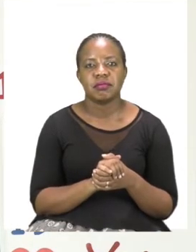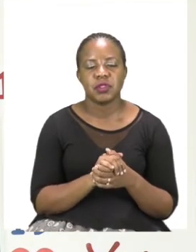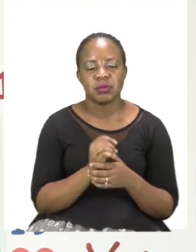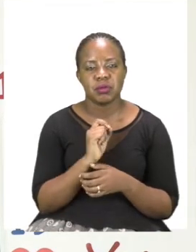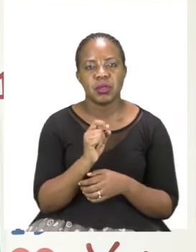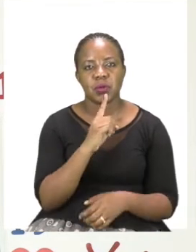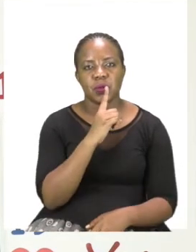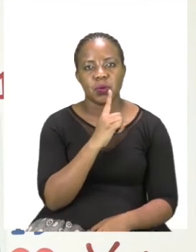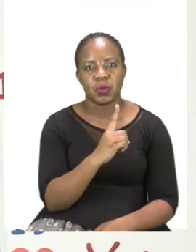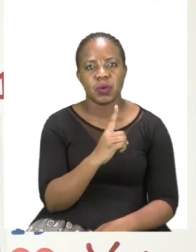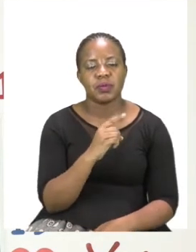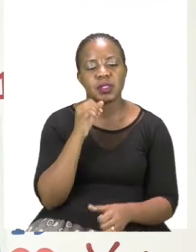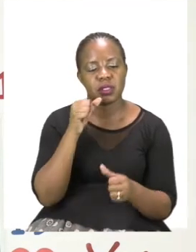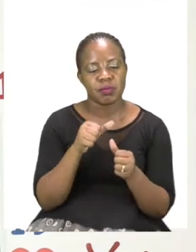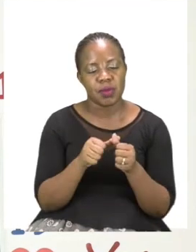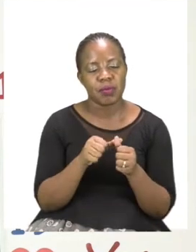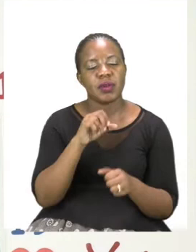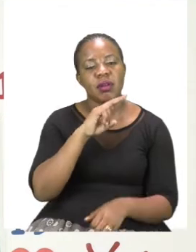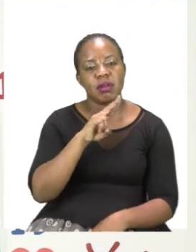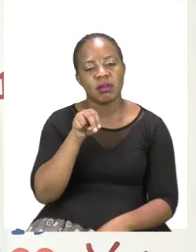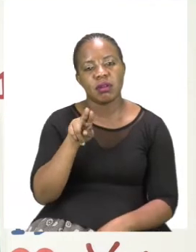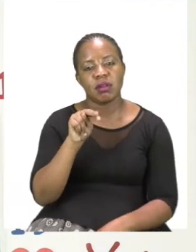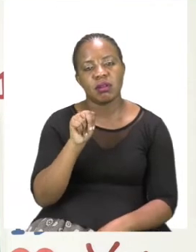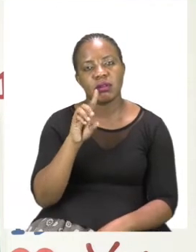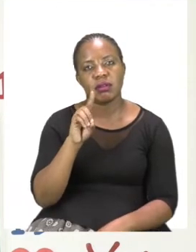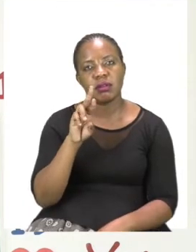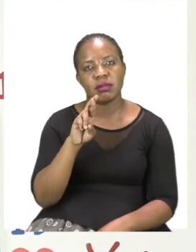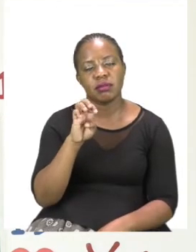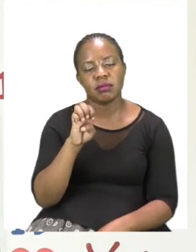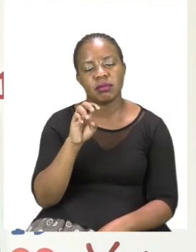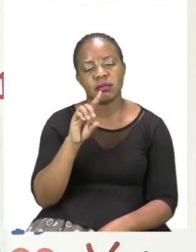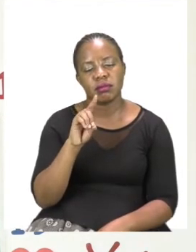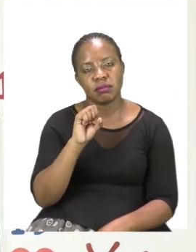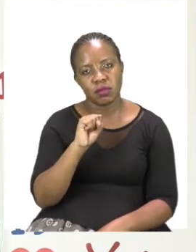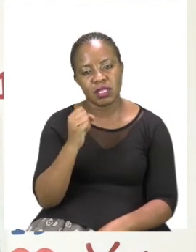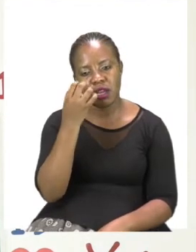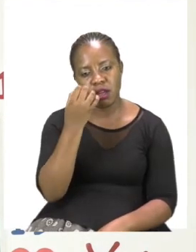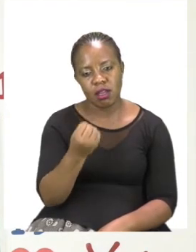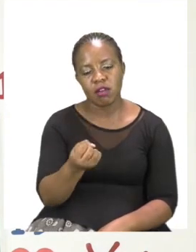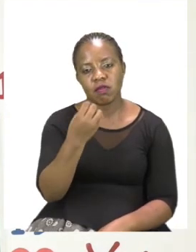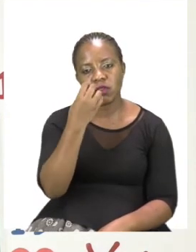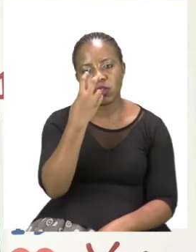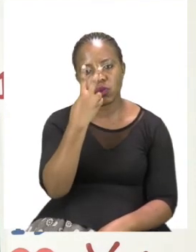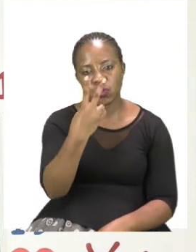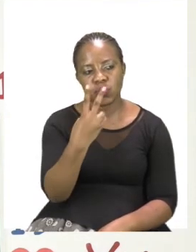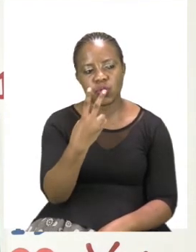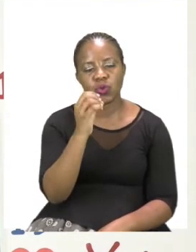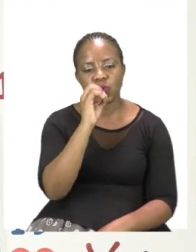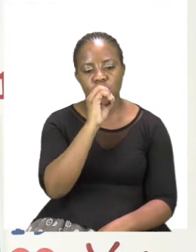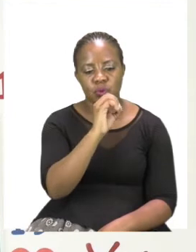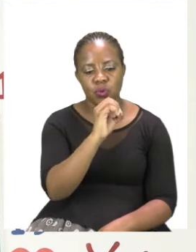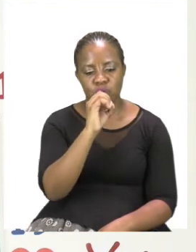And then remember I said that hundreds has 2 zeros. So we are going to add